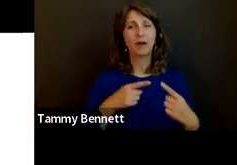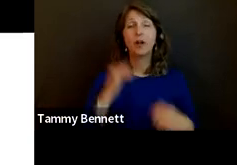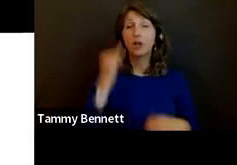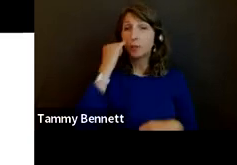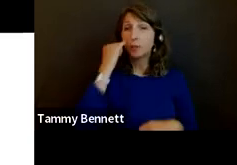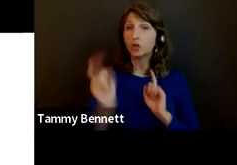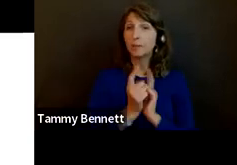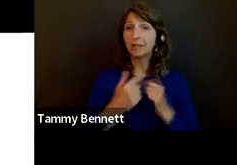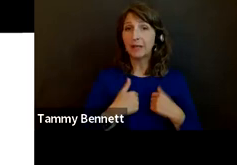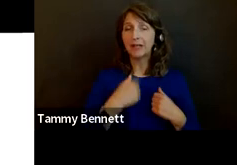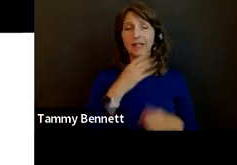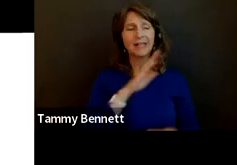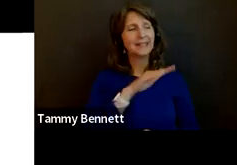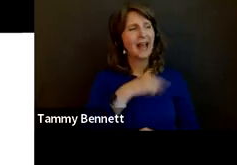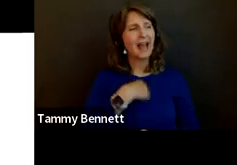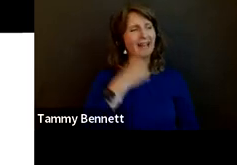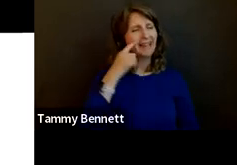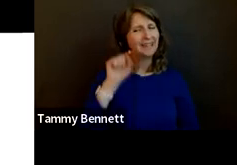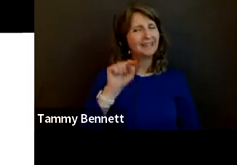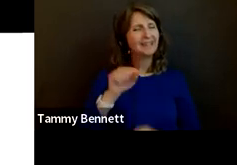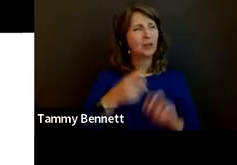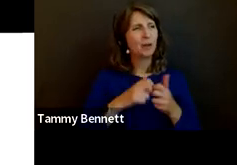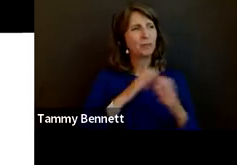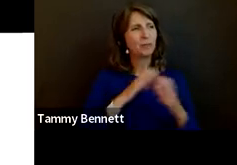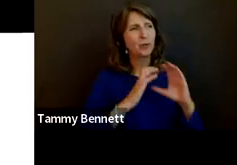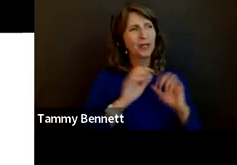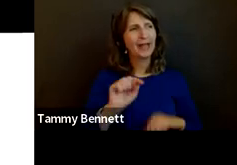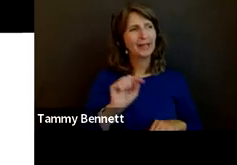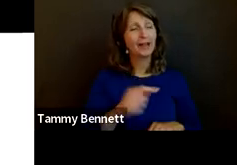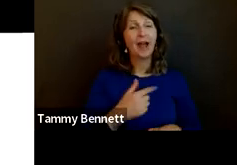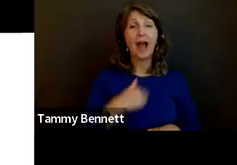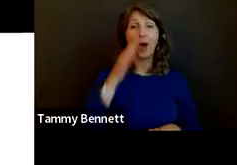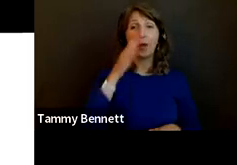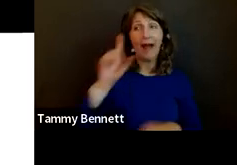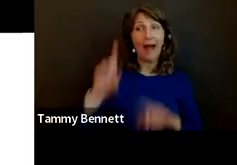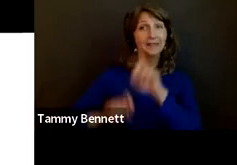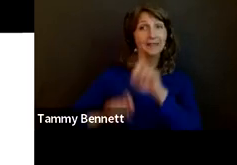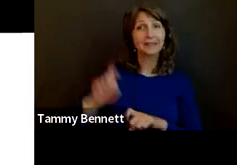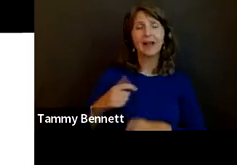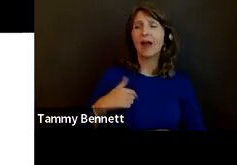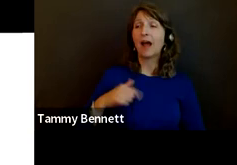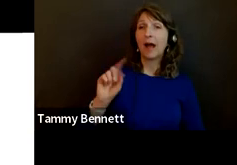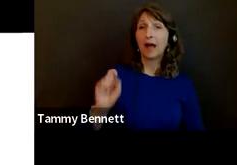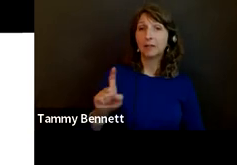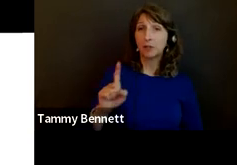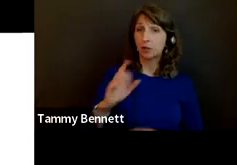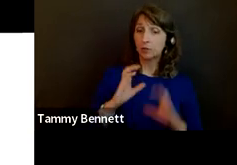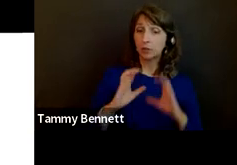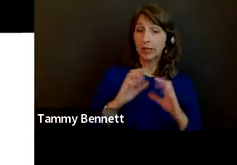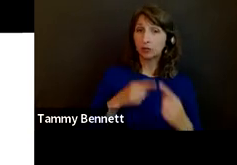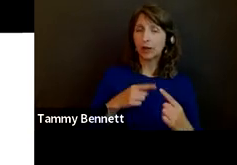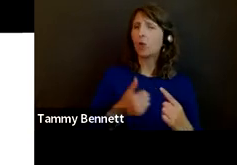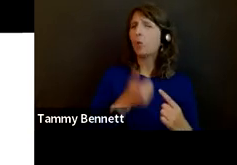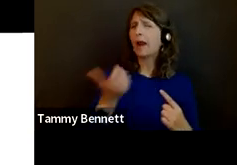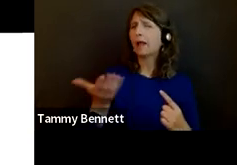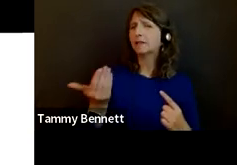Lawrence, I think this student has a difficulty with communicating, I'm going to ask you, Well, does he struggle anywhere else? Well, yeah,